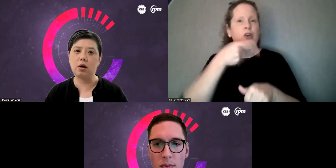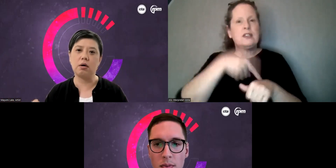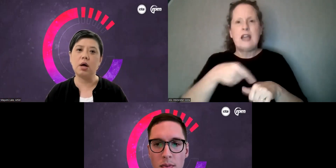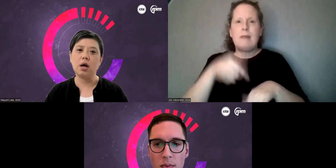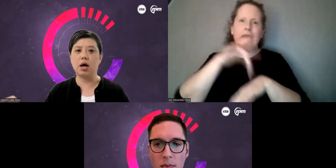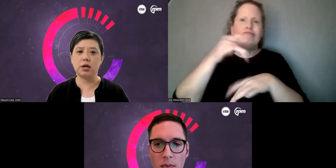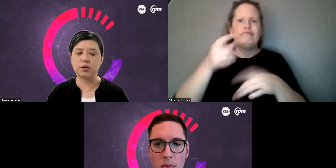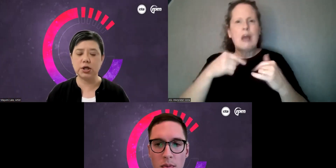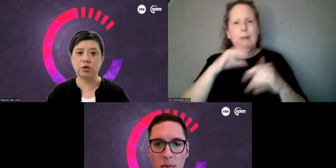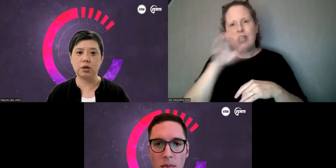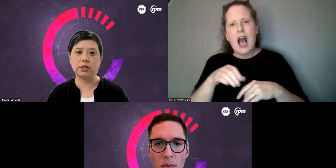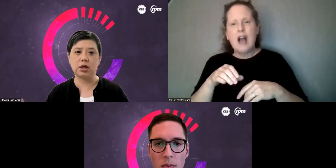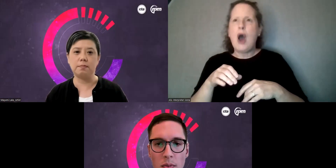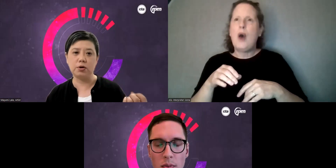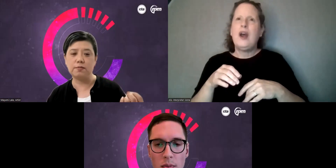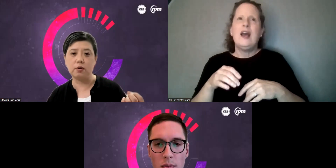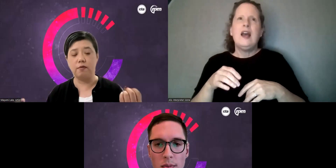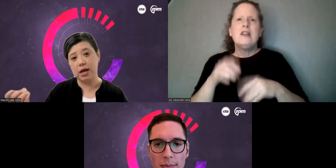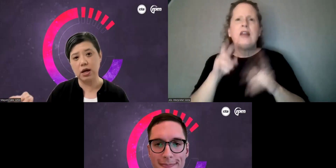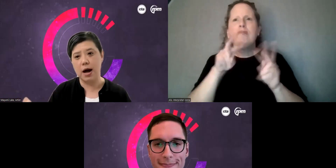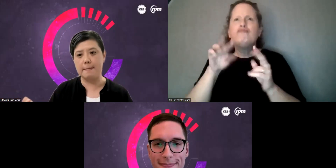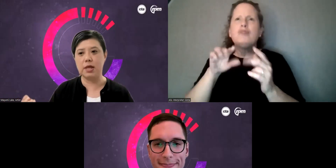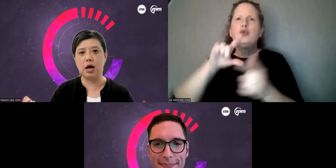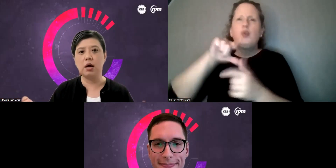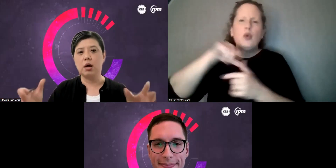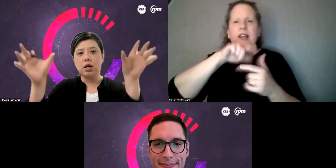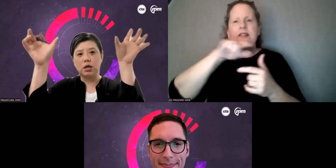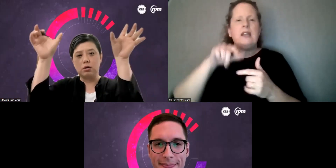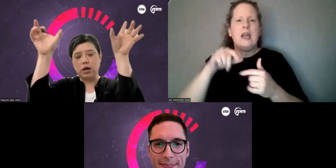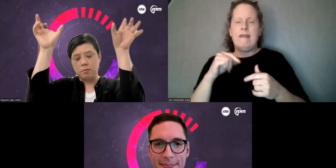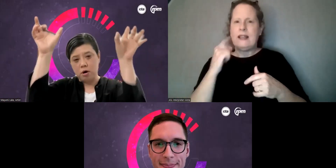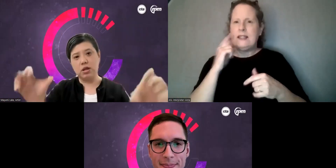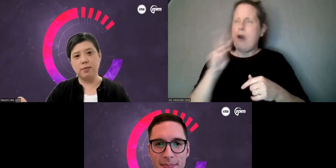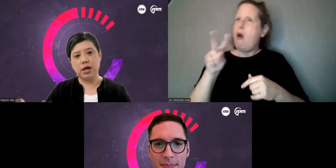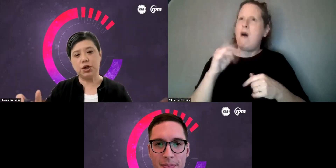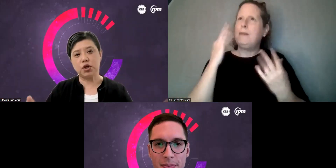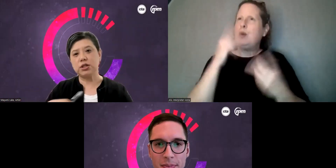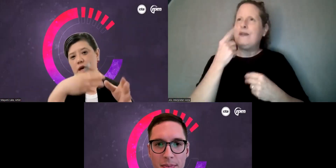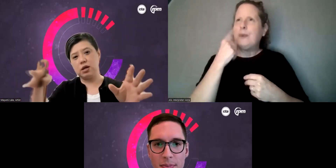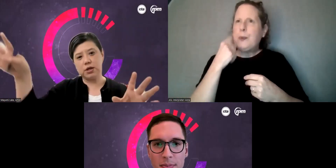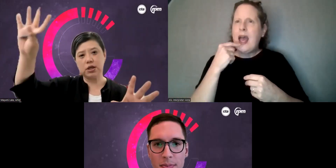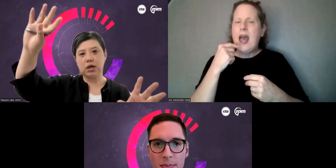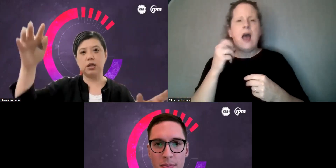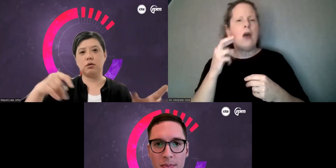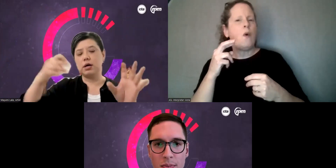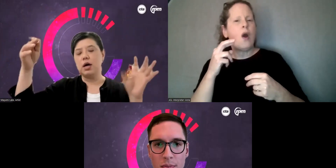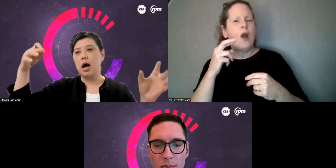like, oh, Argyle Station, there was like a beautiful red, the column and entrance, and there